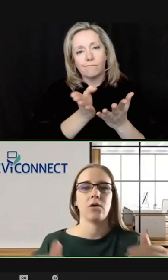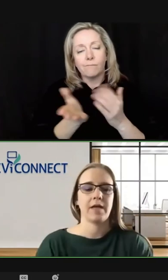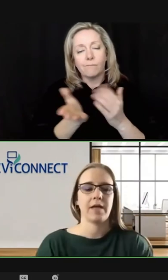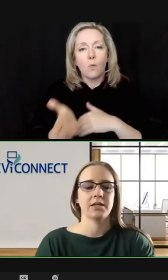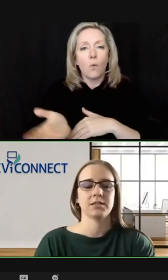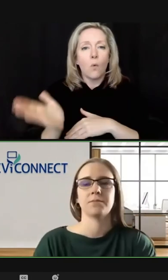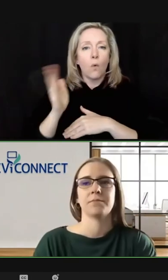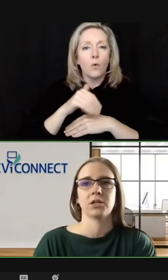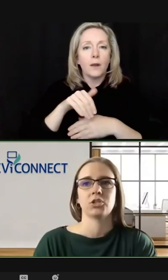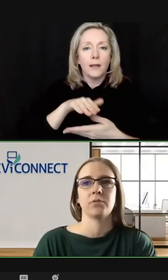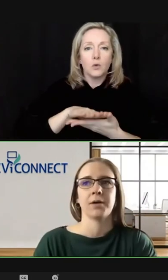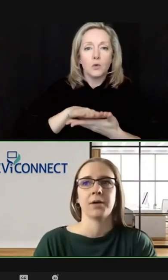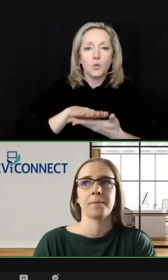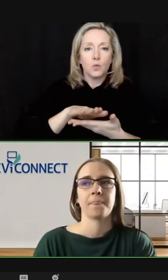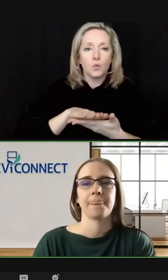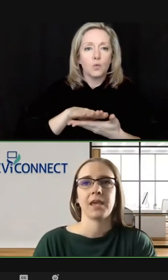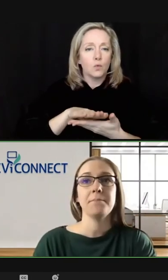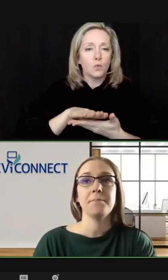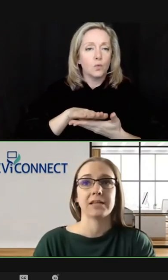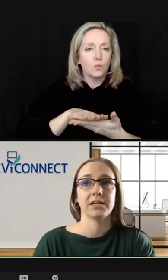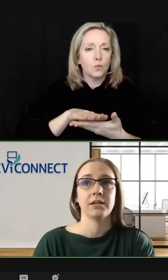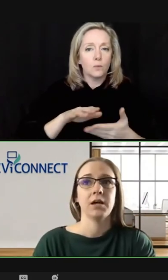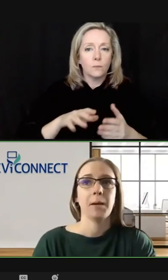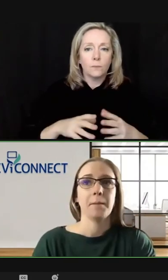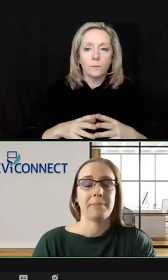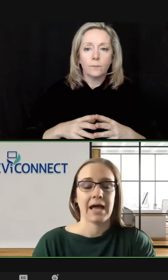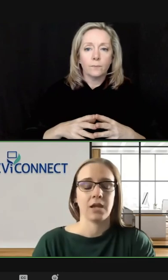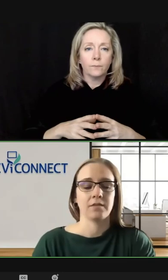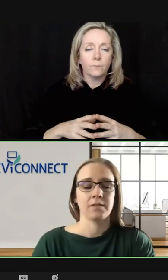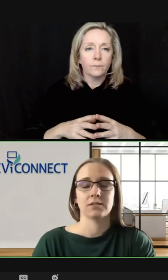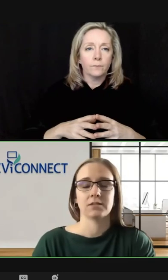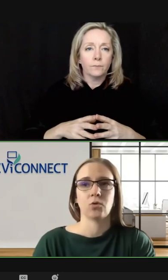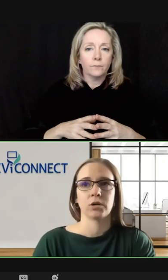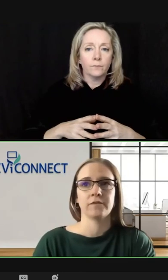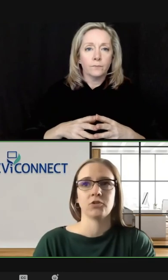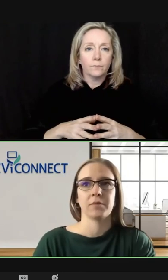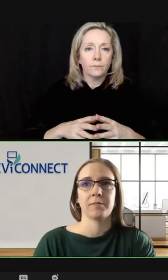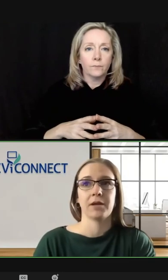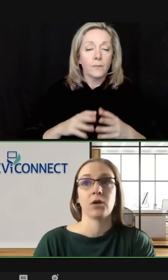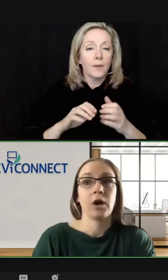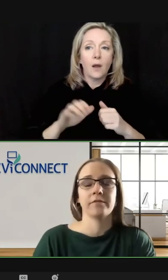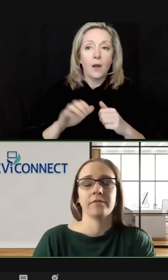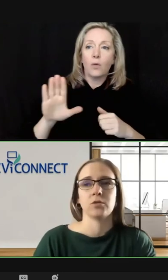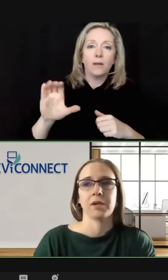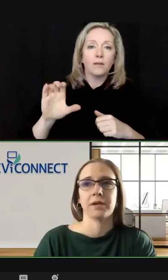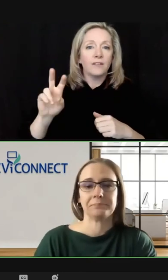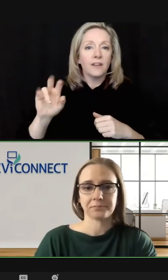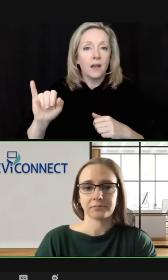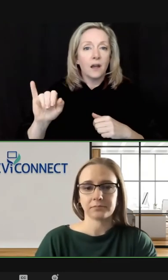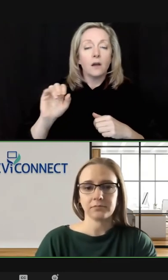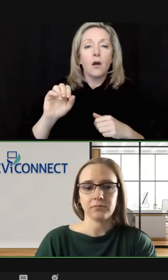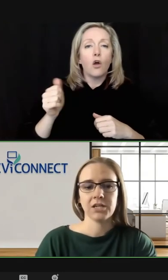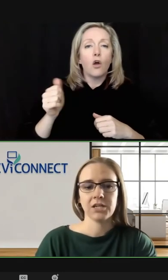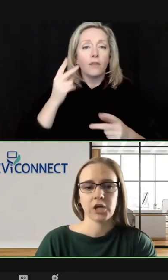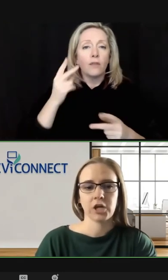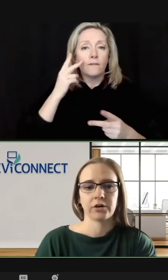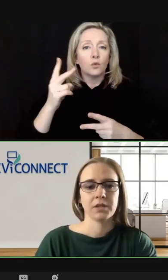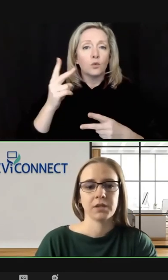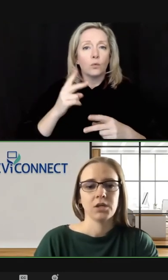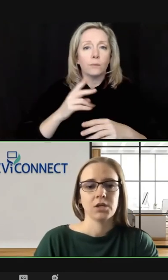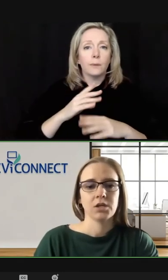and how that is being impacted by this cortical visual impairment or other visual impairment